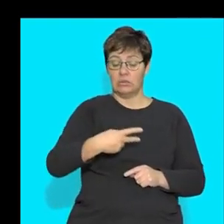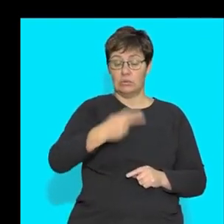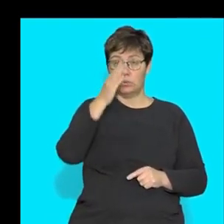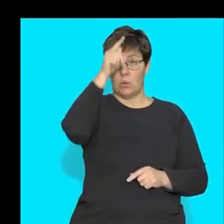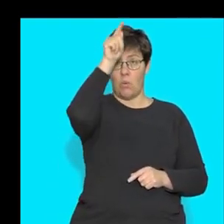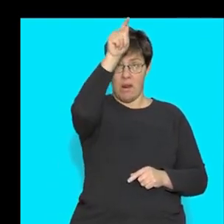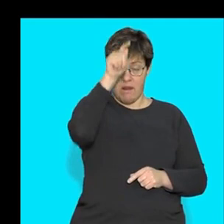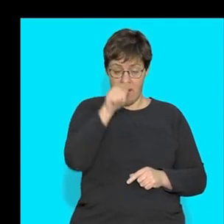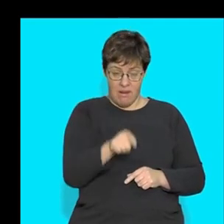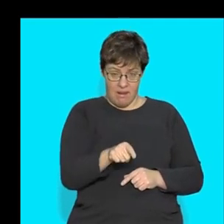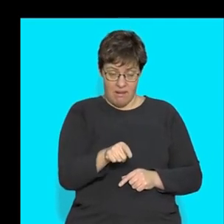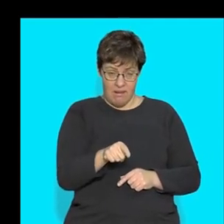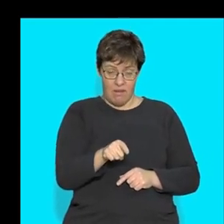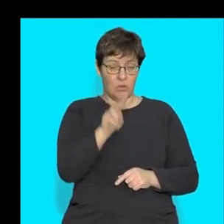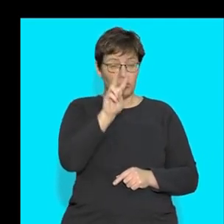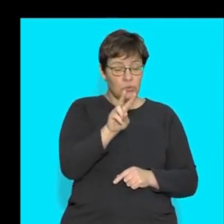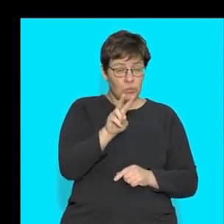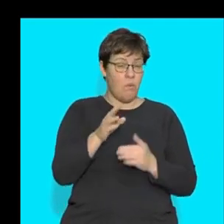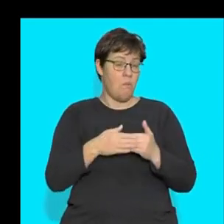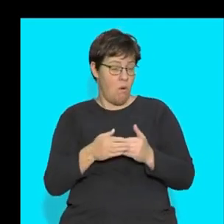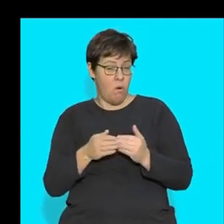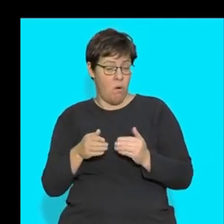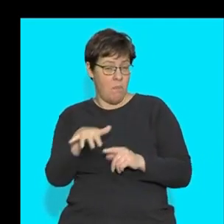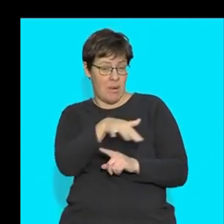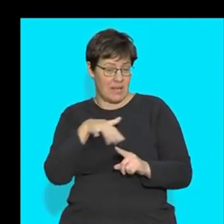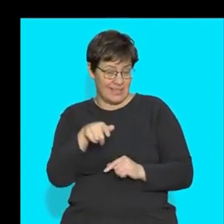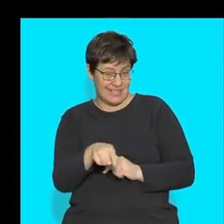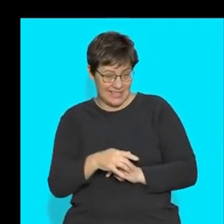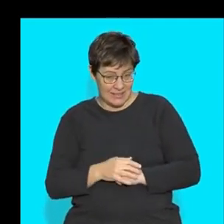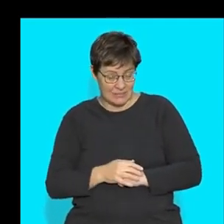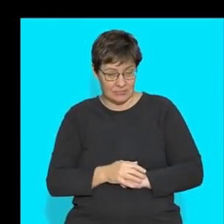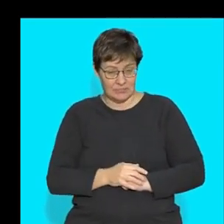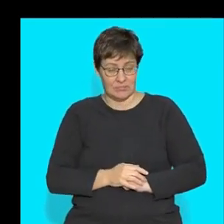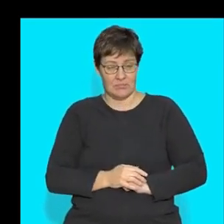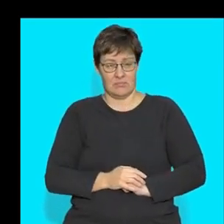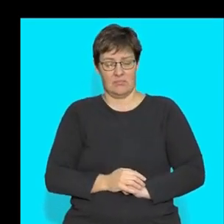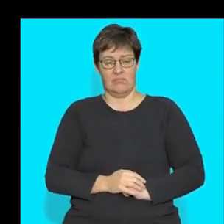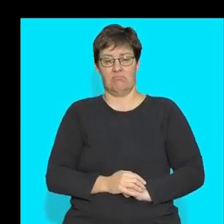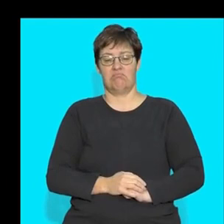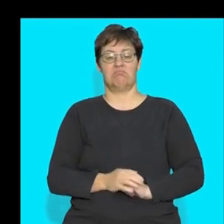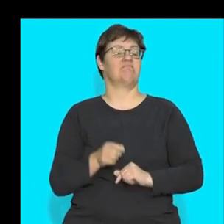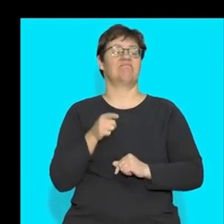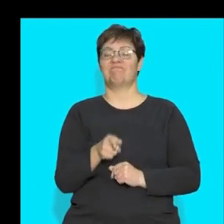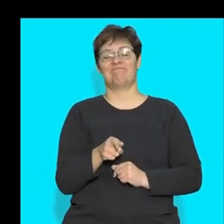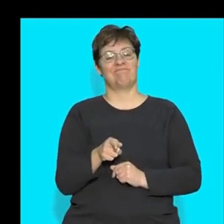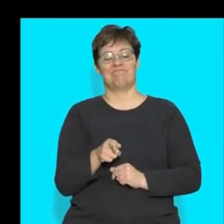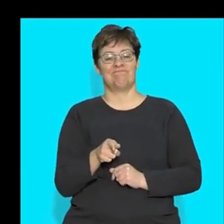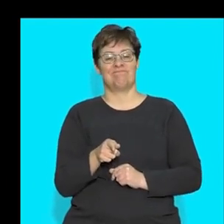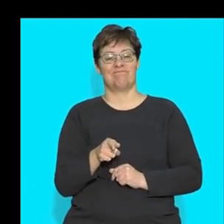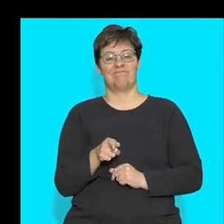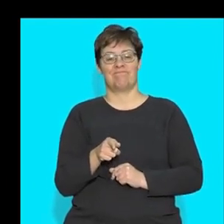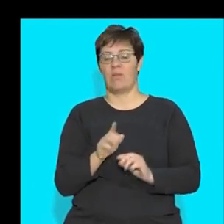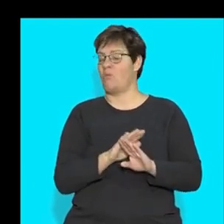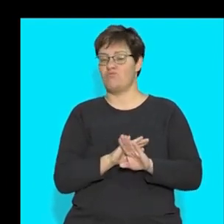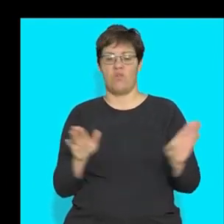then touches the graph or intersects the graph at more than 1 point, then we then